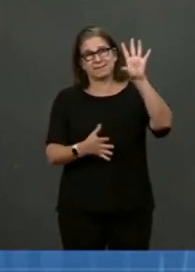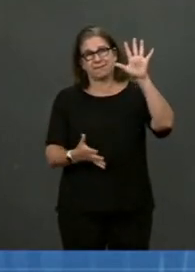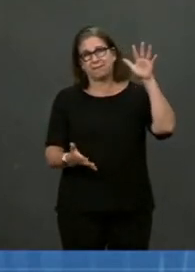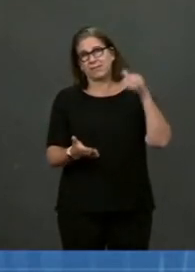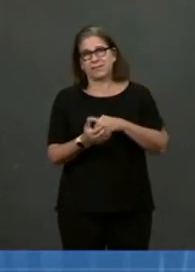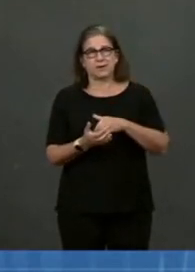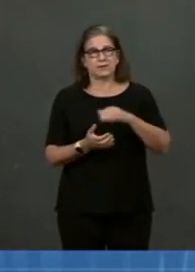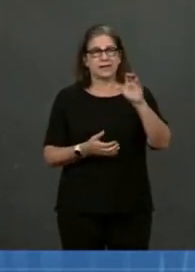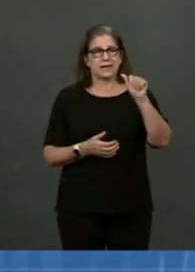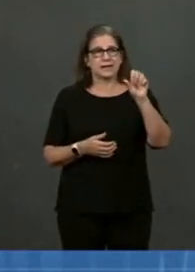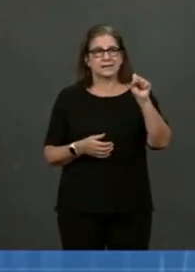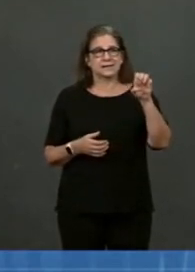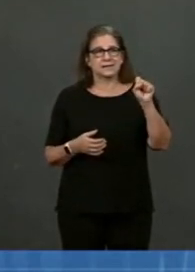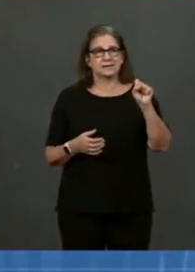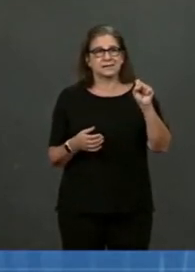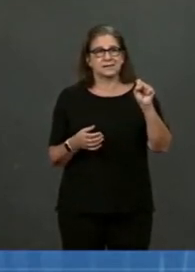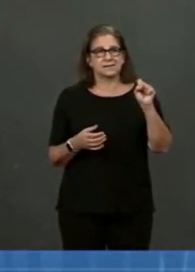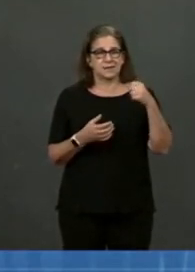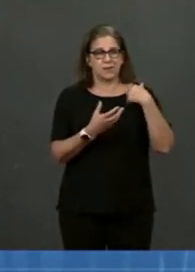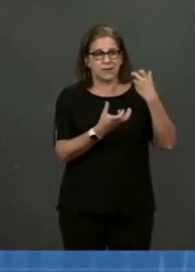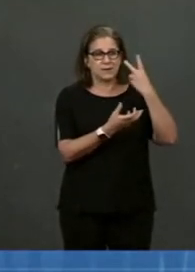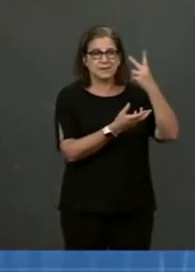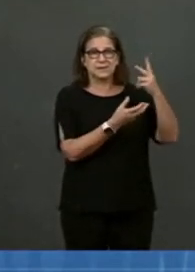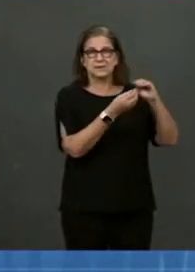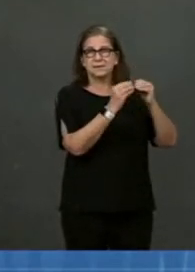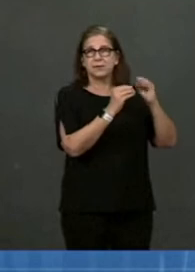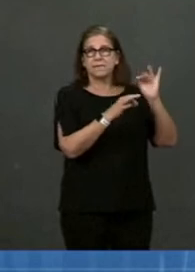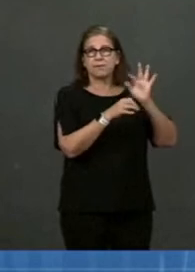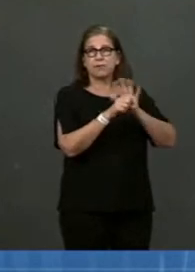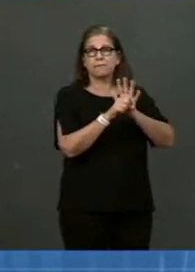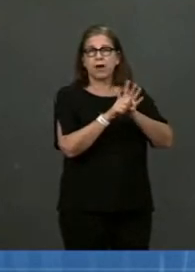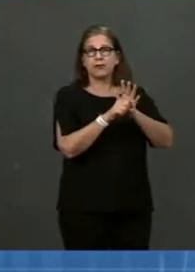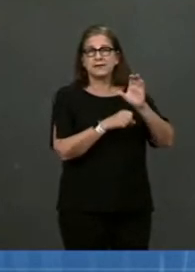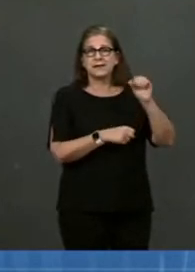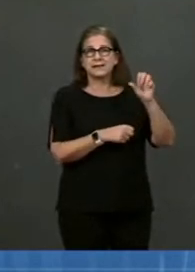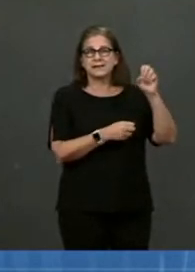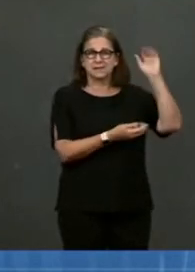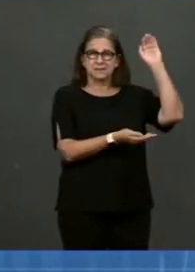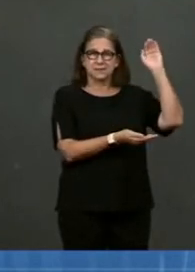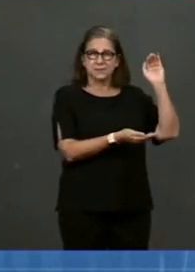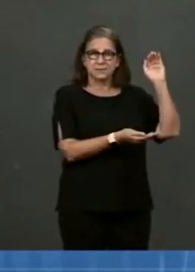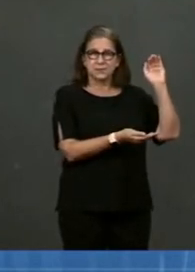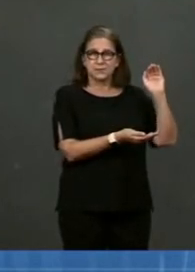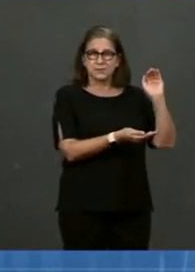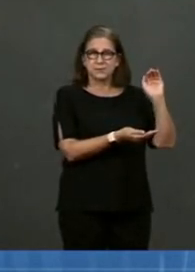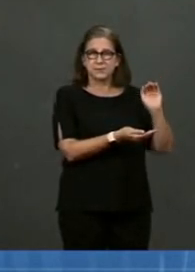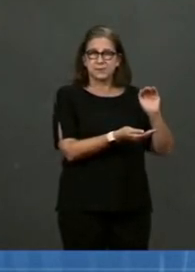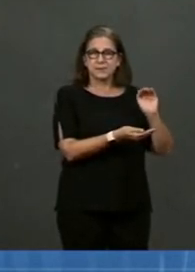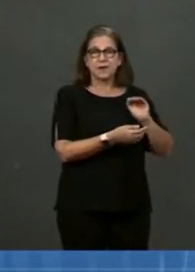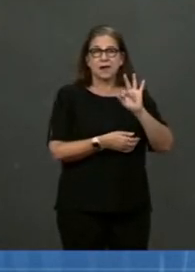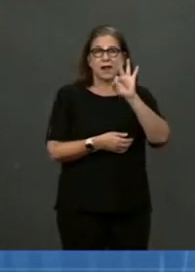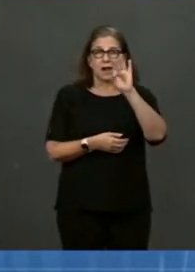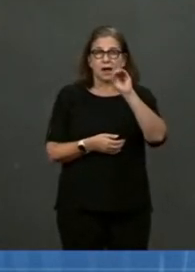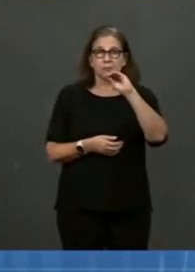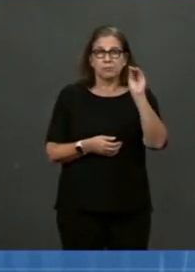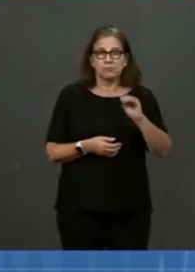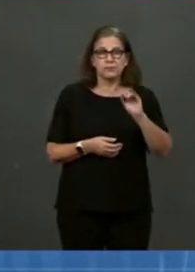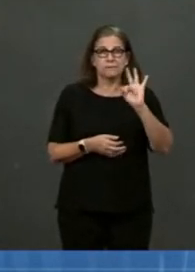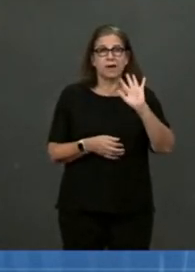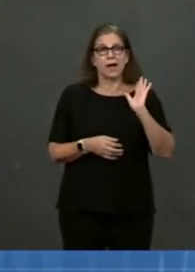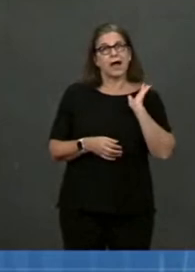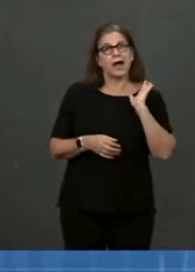as you know, we have still over 90% of our counties that are in substantial or high risk, high community